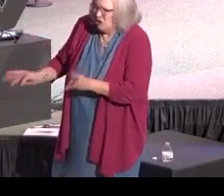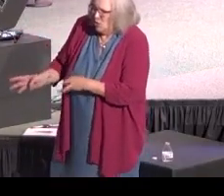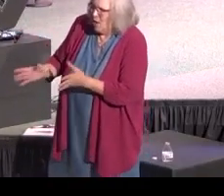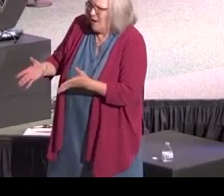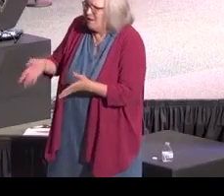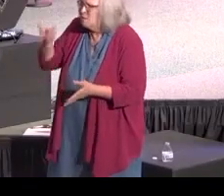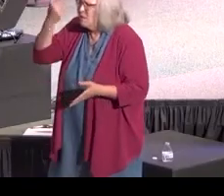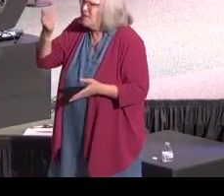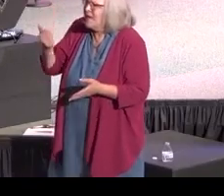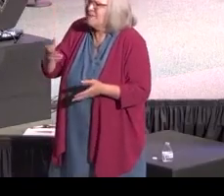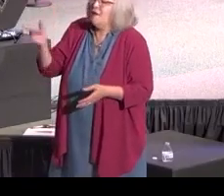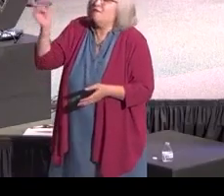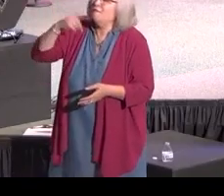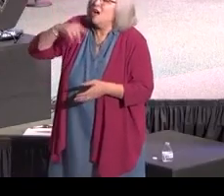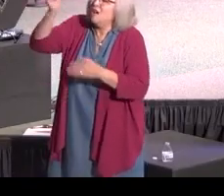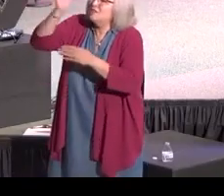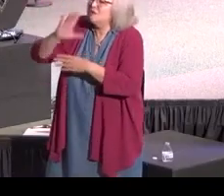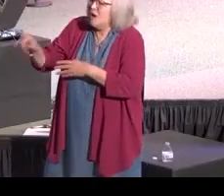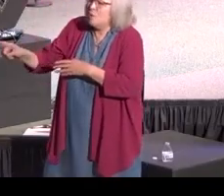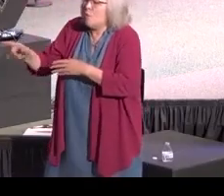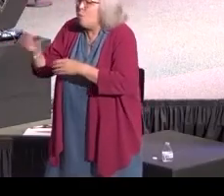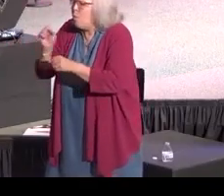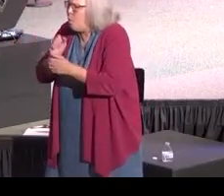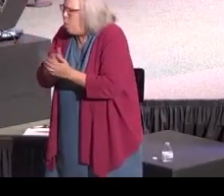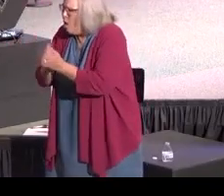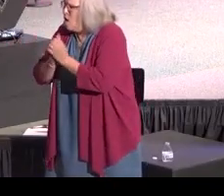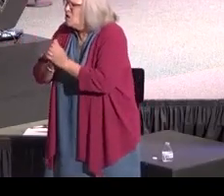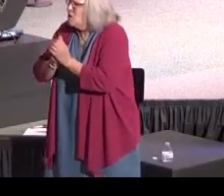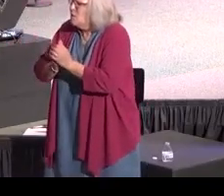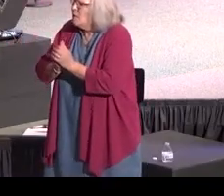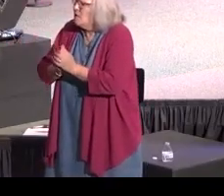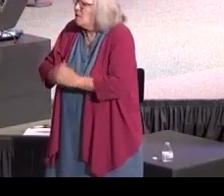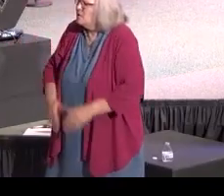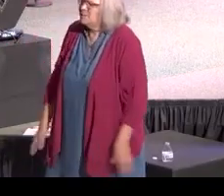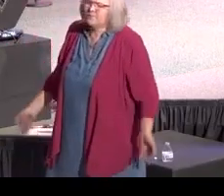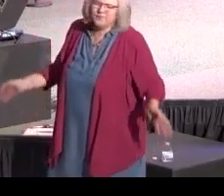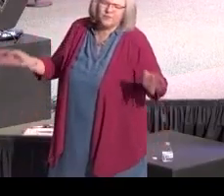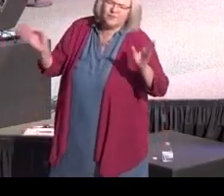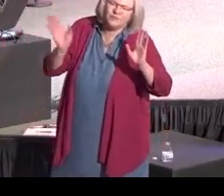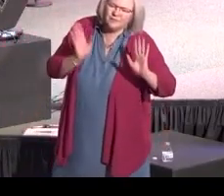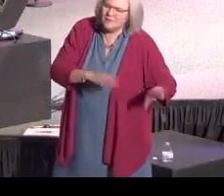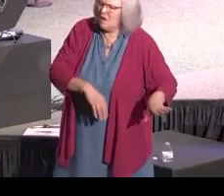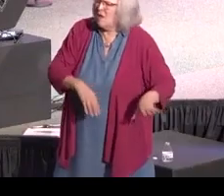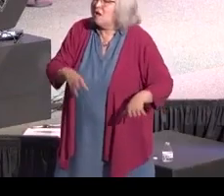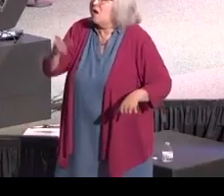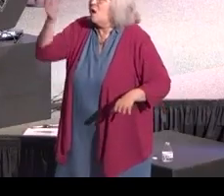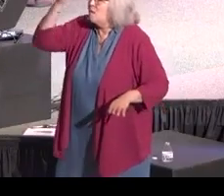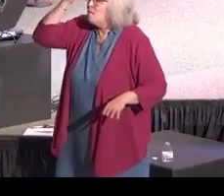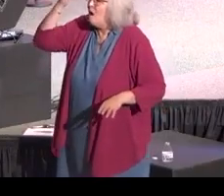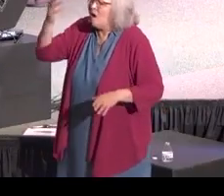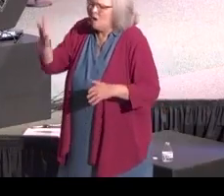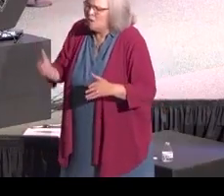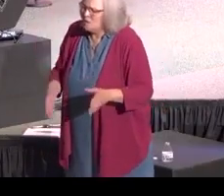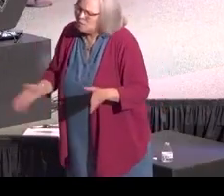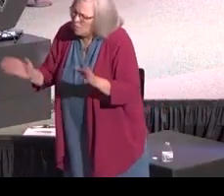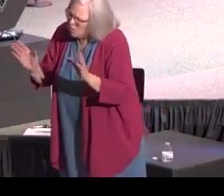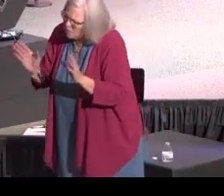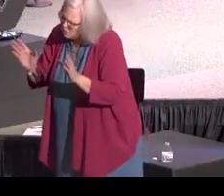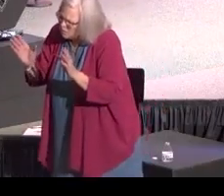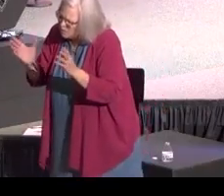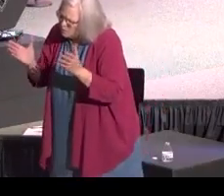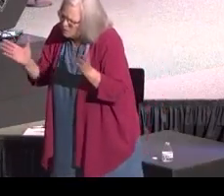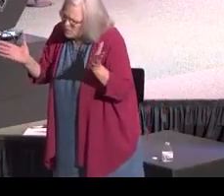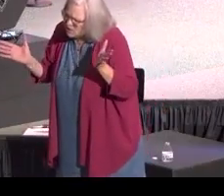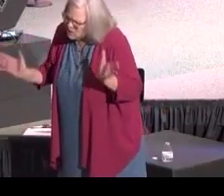you're worshiping false gods and you can't do that. If you wanna be with me, you wanna be in my church, you gotta do it my way, my morality. He doesn't lead with